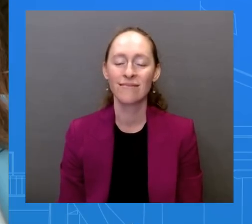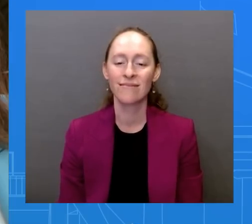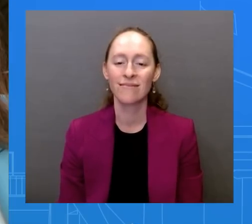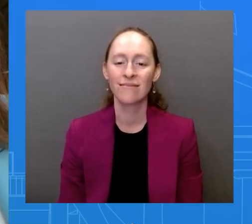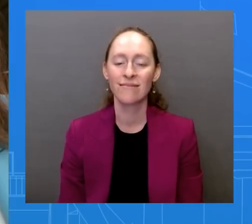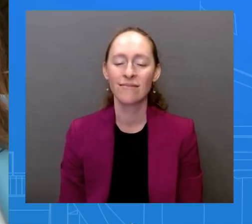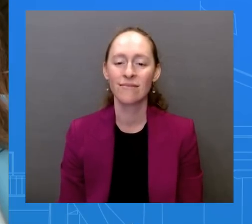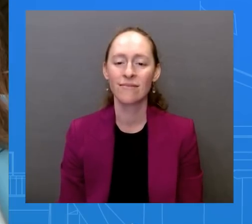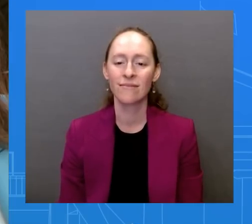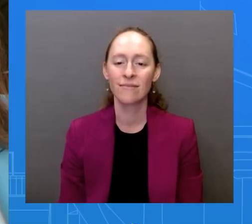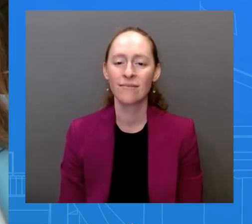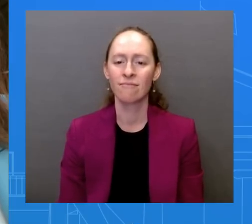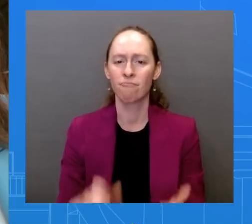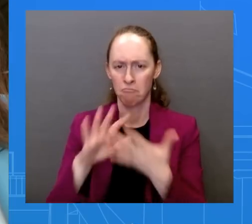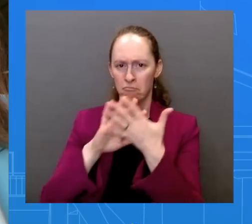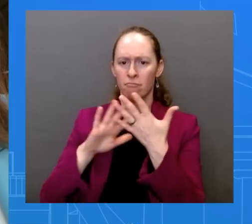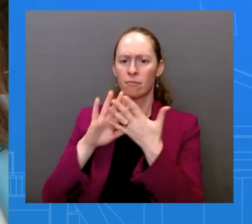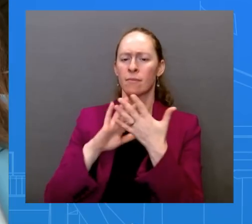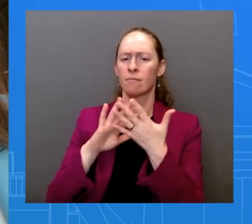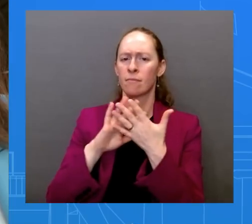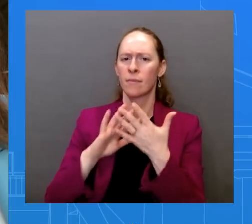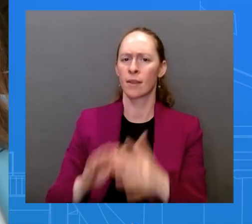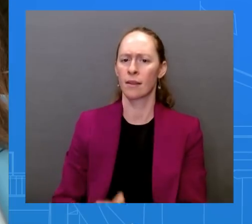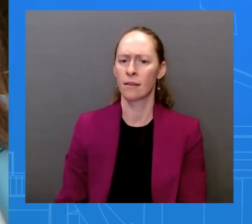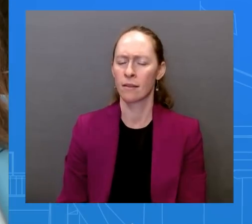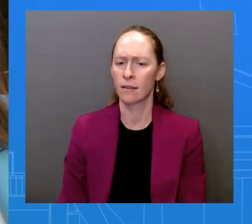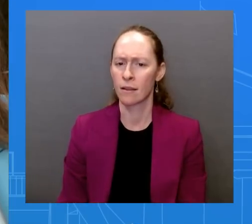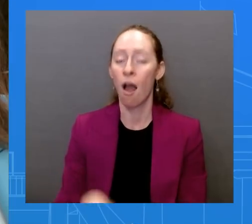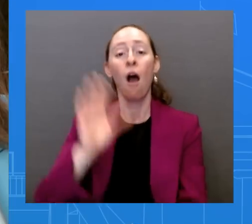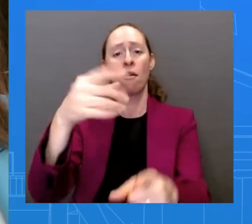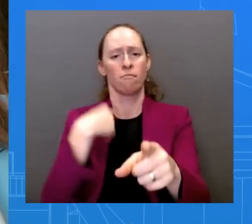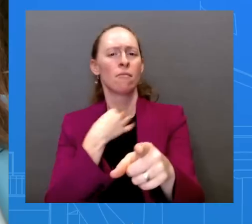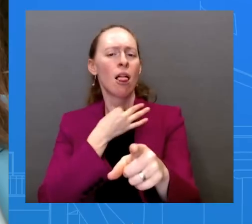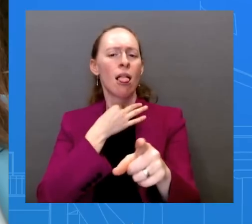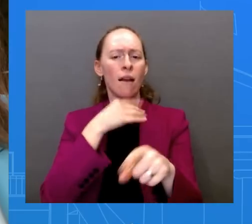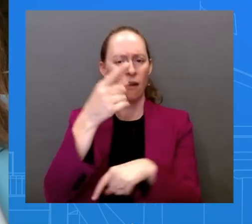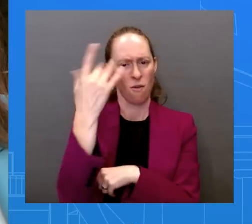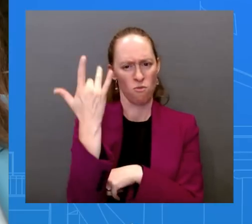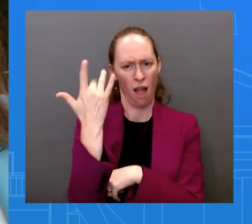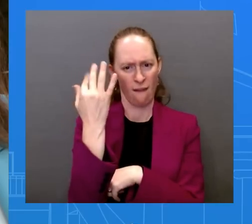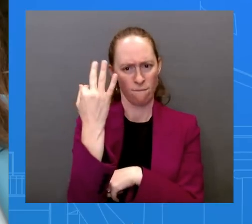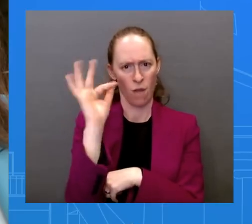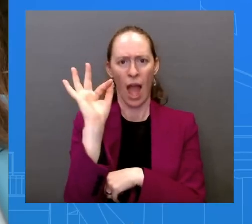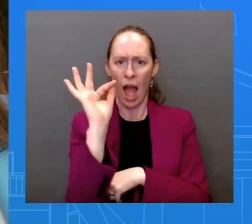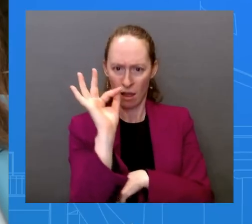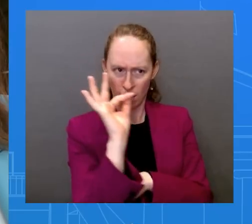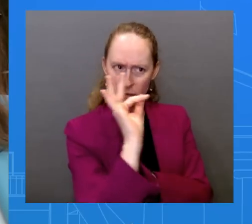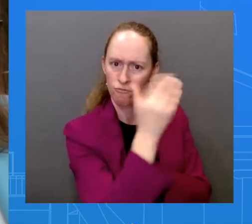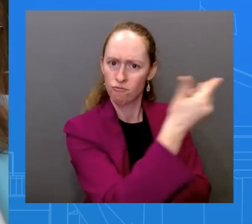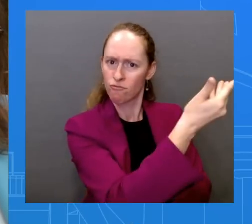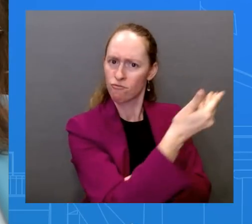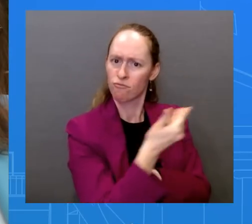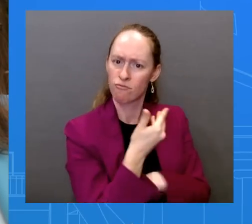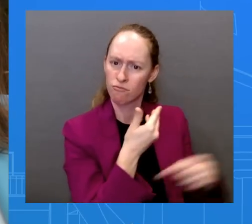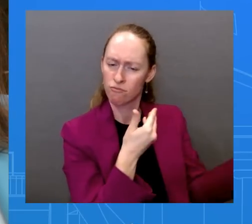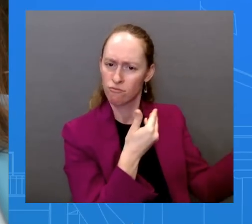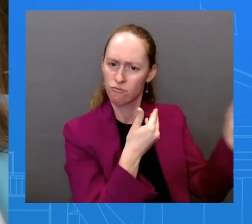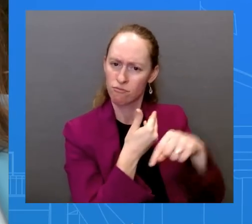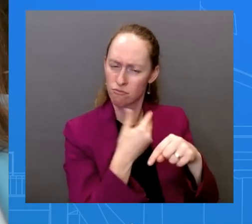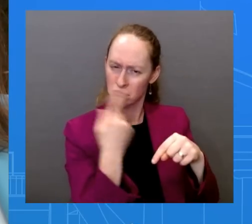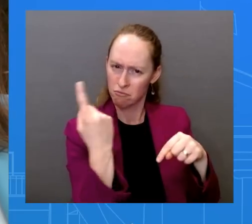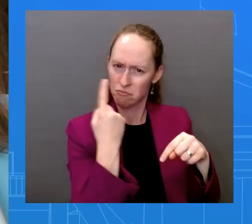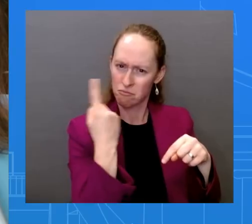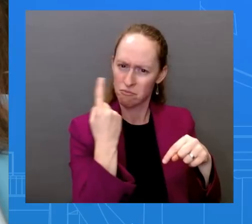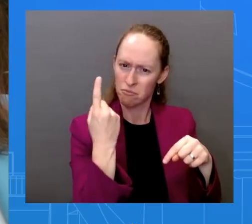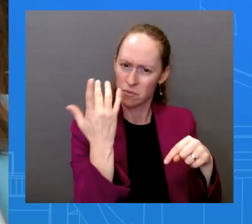question is, why France getting this first honor? How much of this is, one, I guess, has the relationship come first full circle back to being in